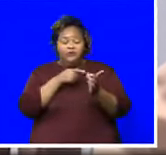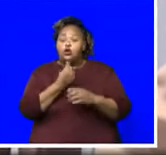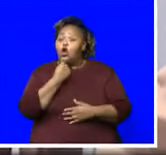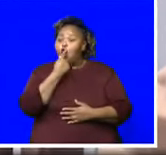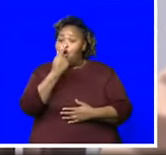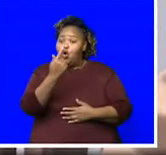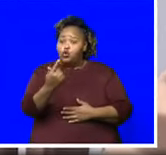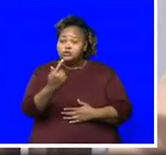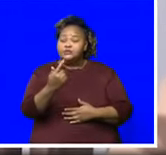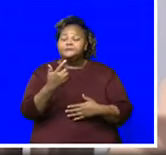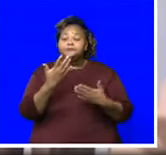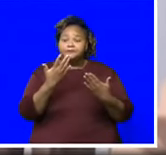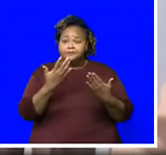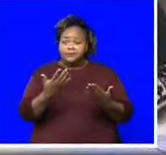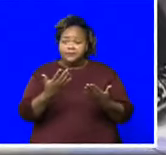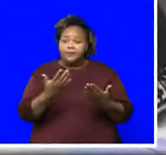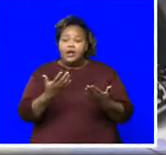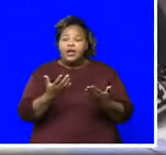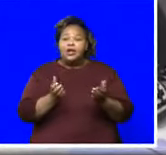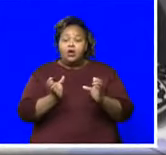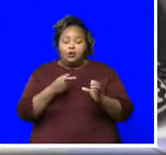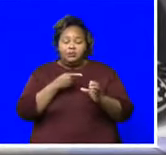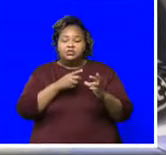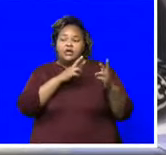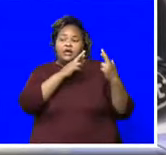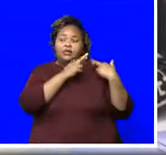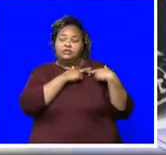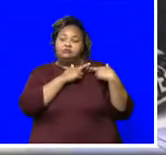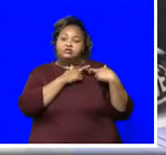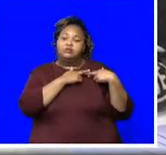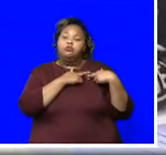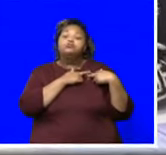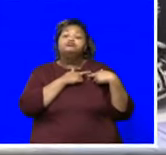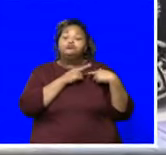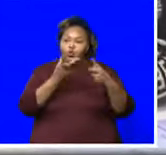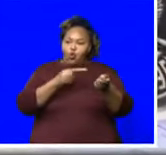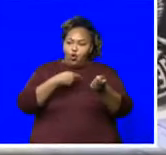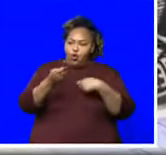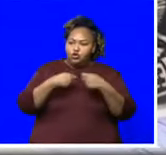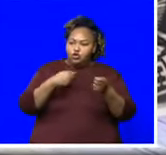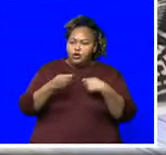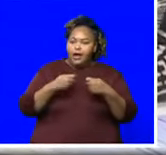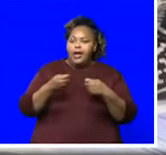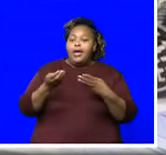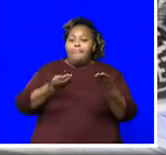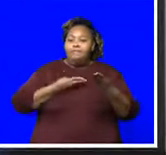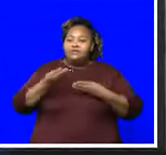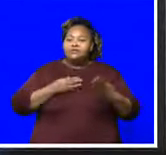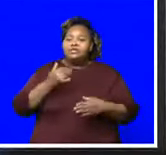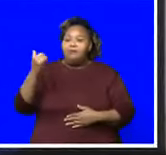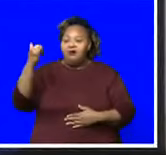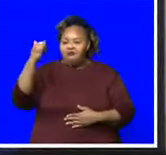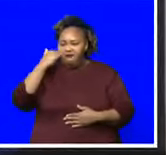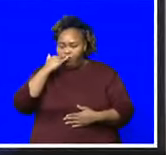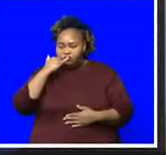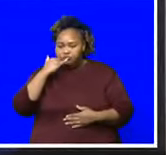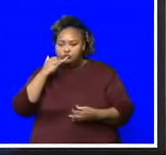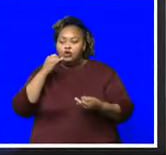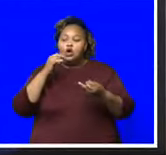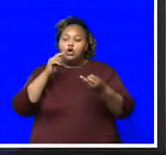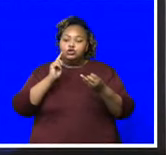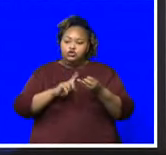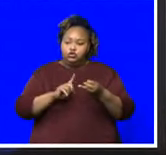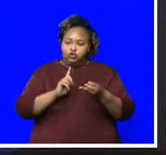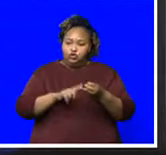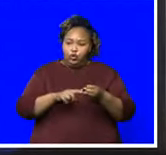ukuthi sibuke tona le tema posi ne tema courier services kule minyaka le endlulile besolo ke sisaphusha